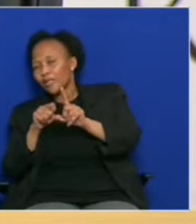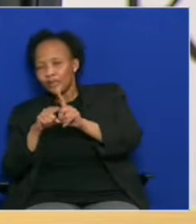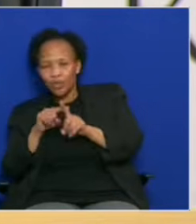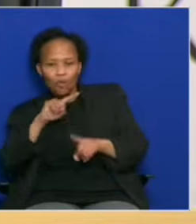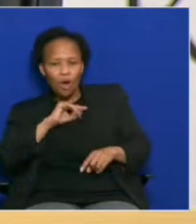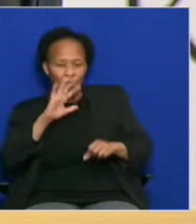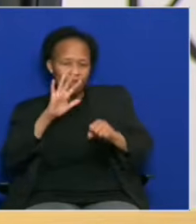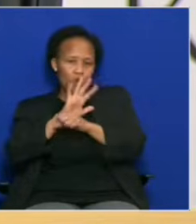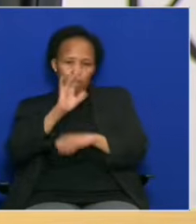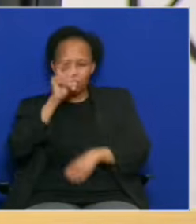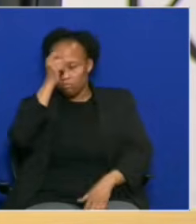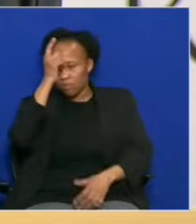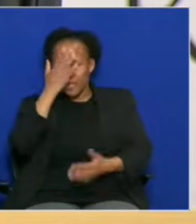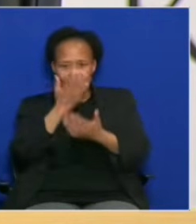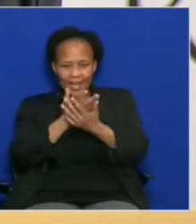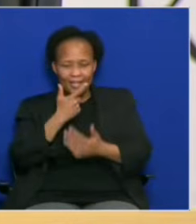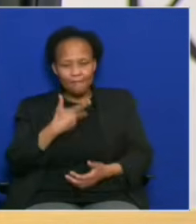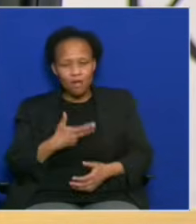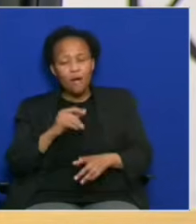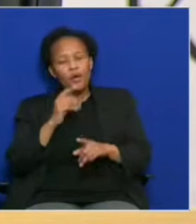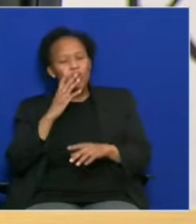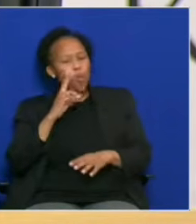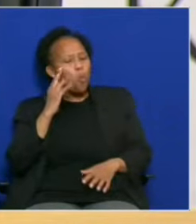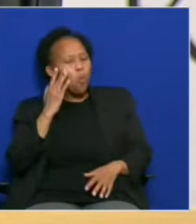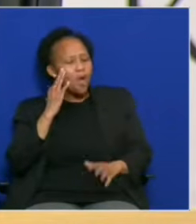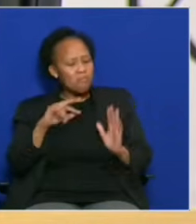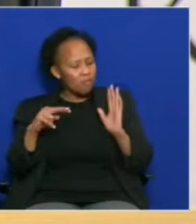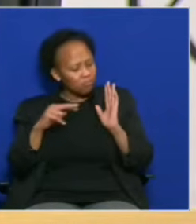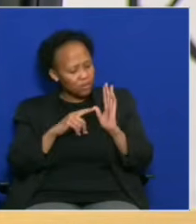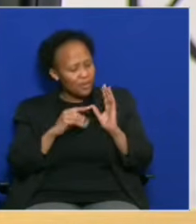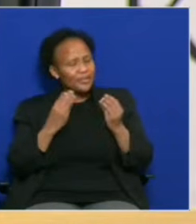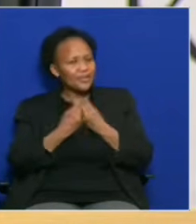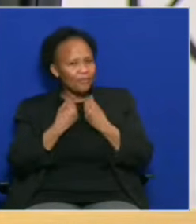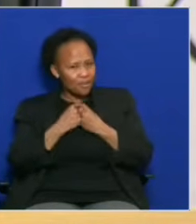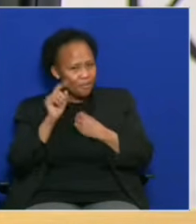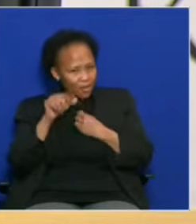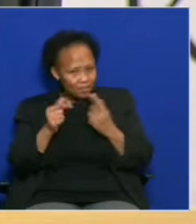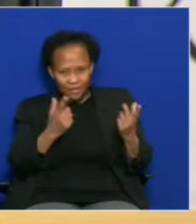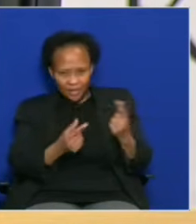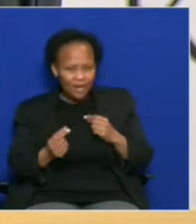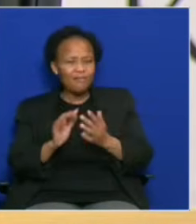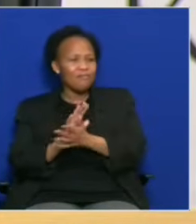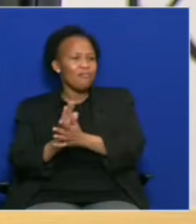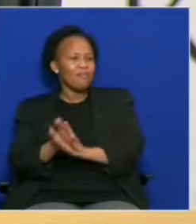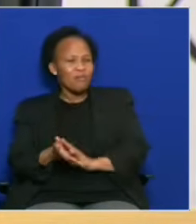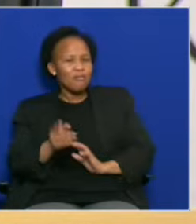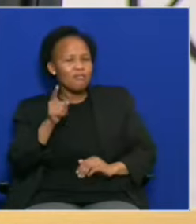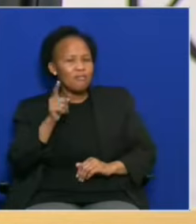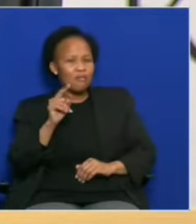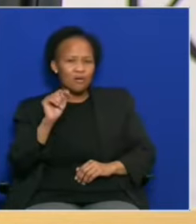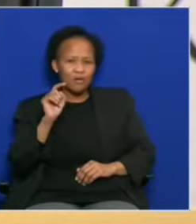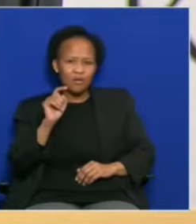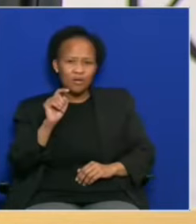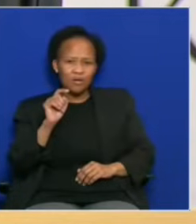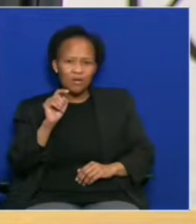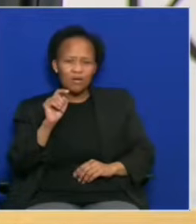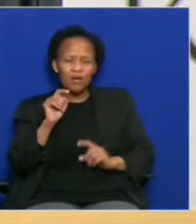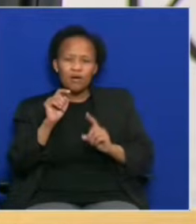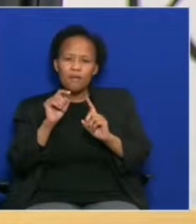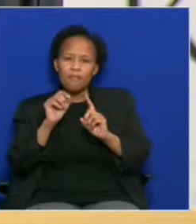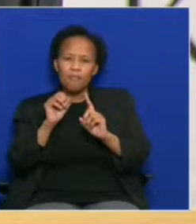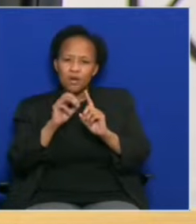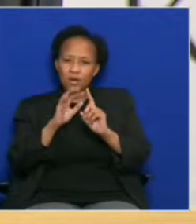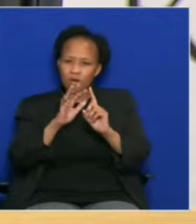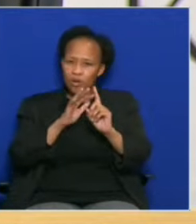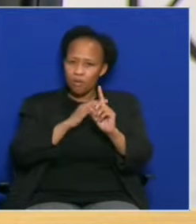be done. Something had to be manipulated. Manipulated, it borders on misrepresentation of something